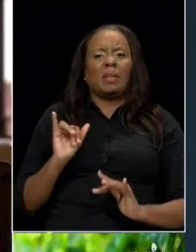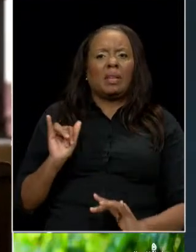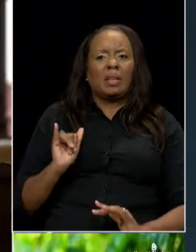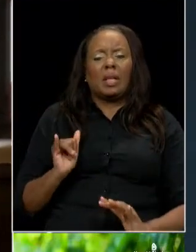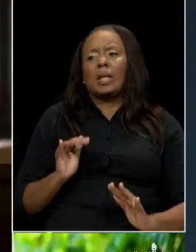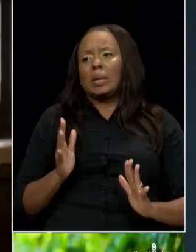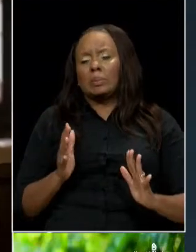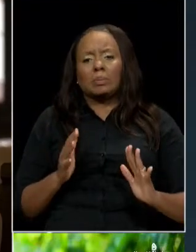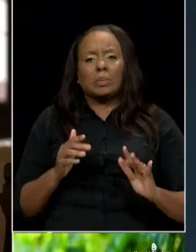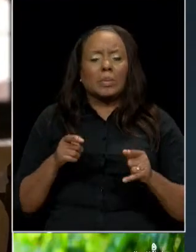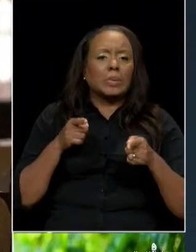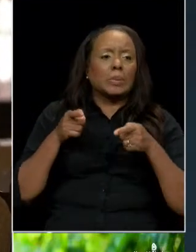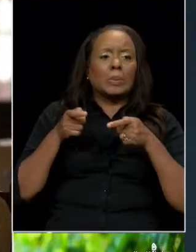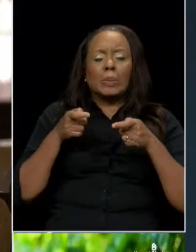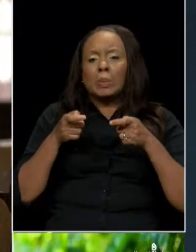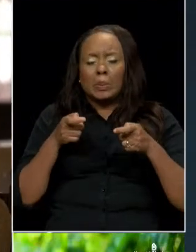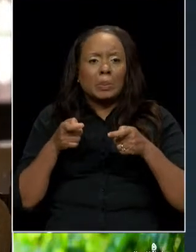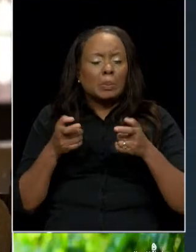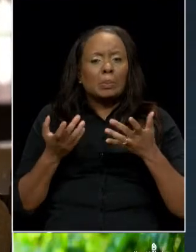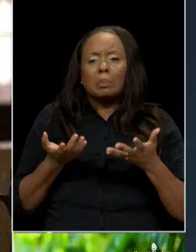coping with the